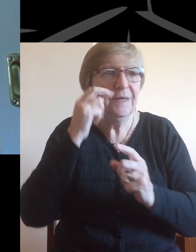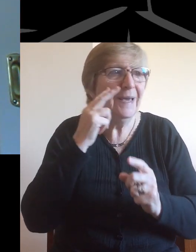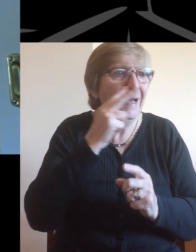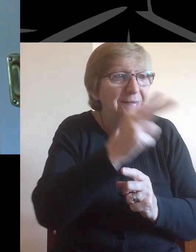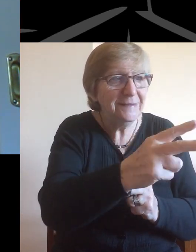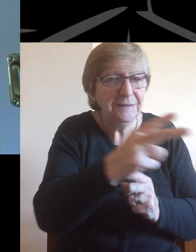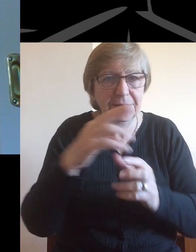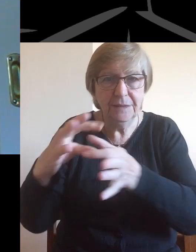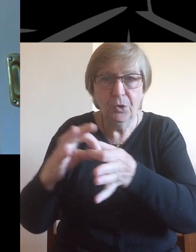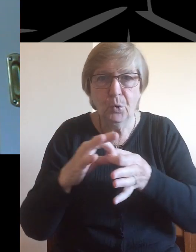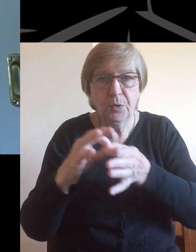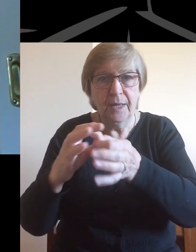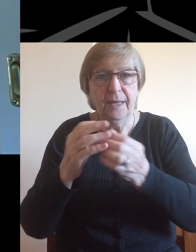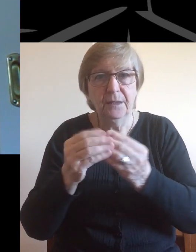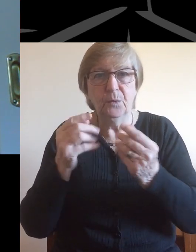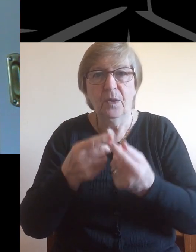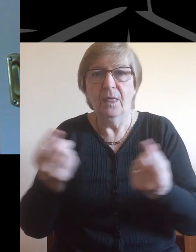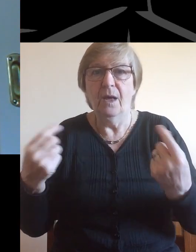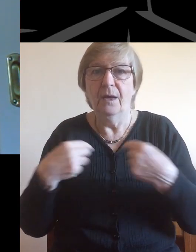to.